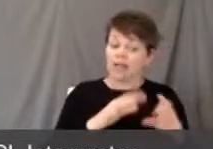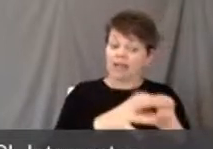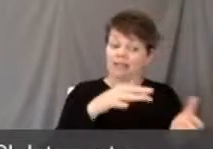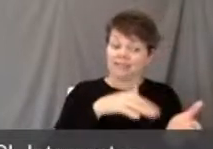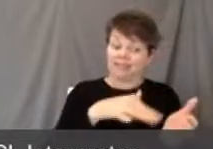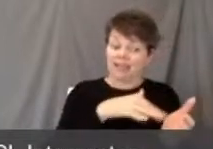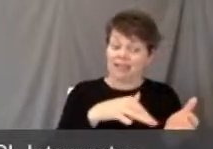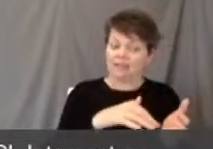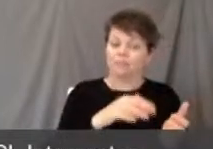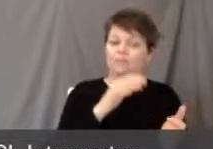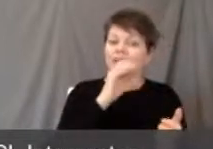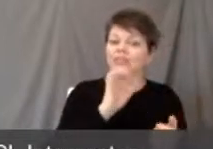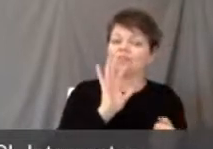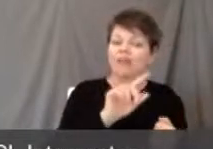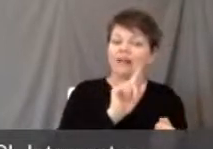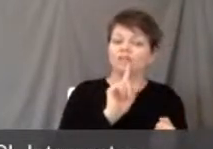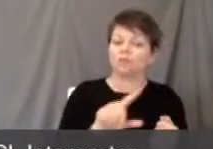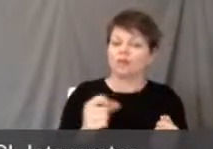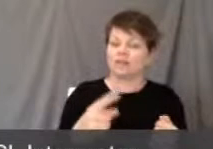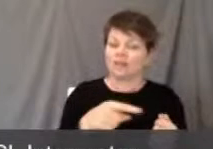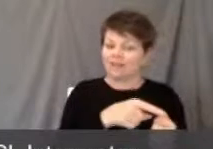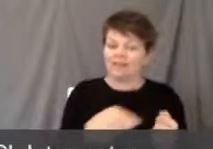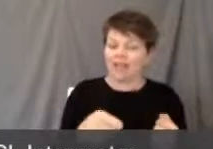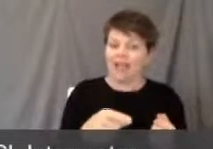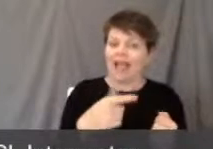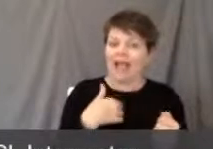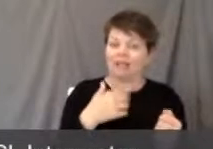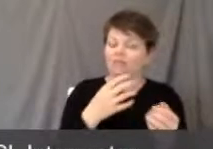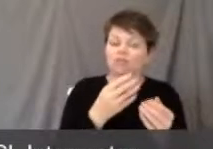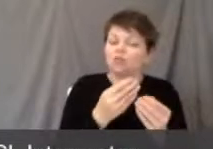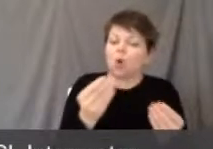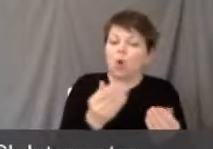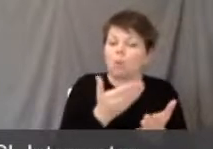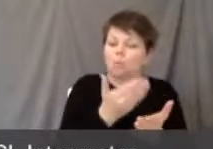participants 5 to 11 who did not have evidence of prior infection.